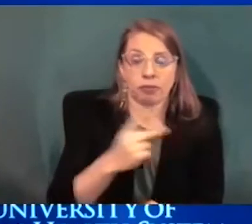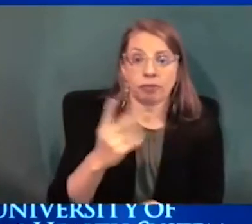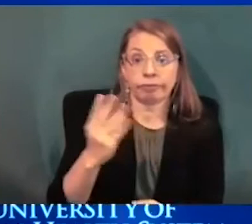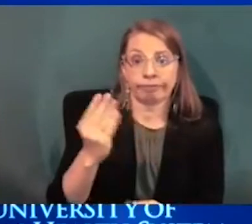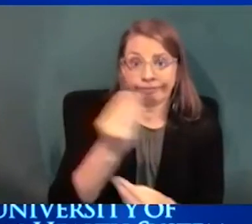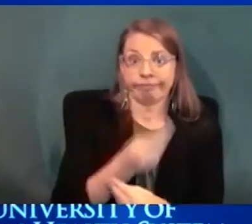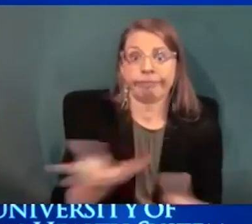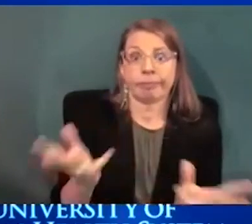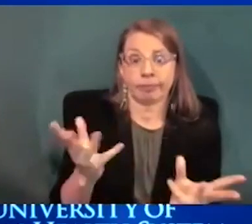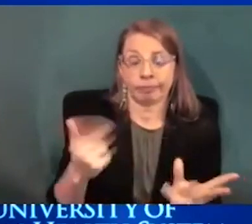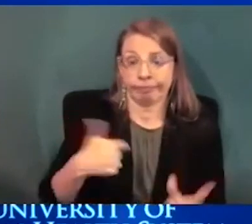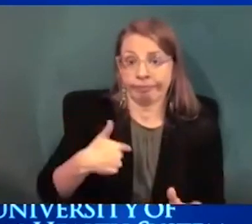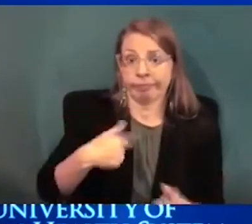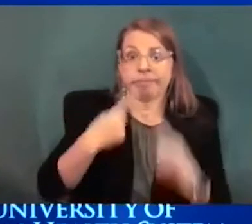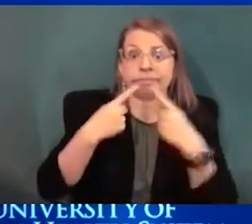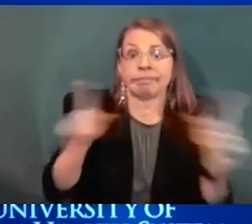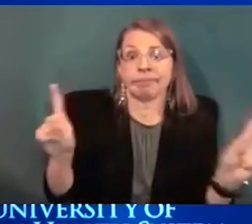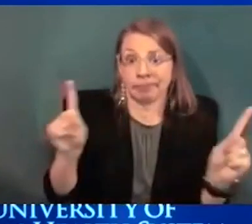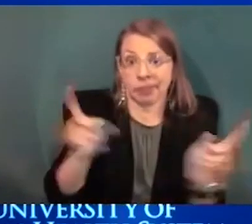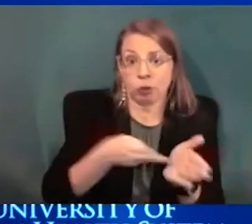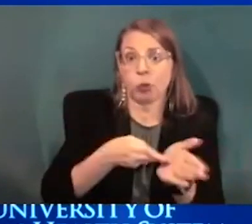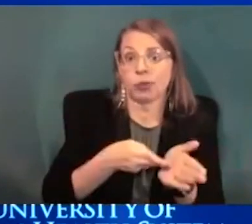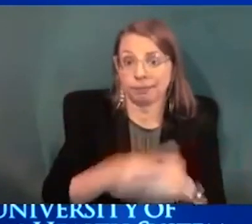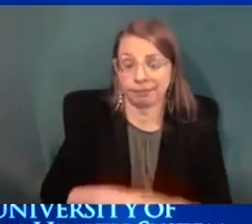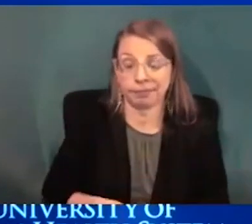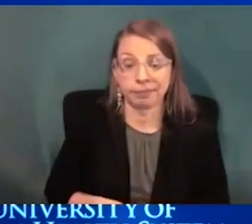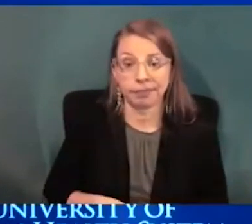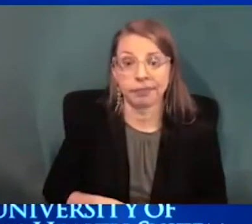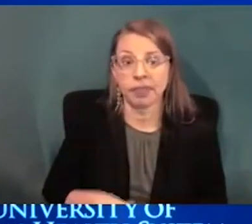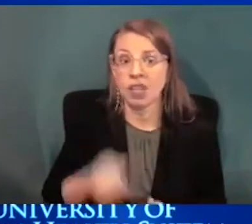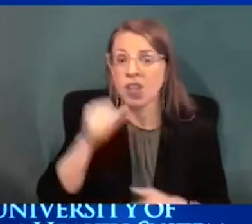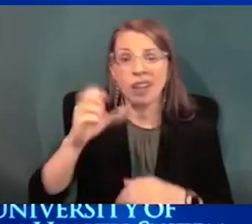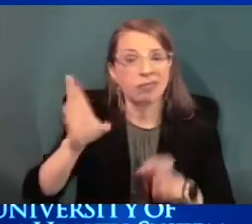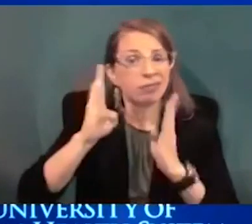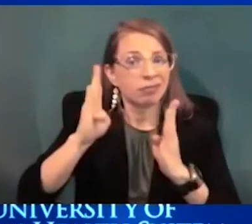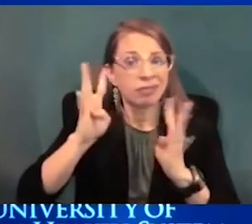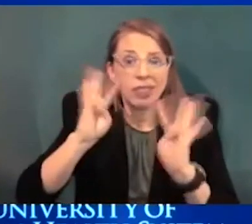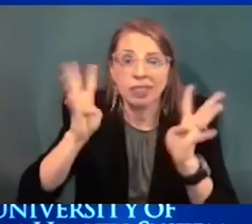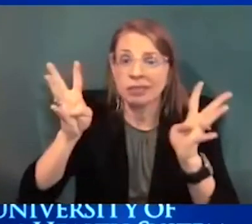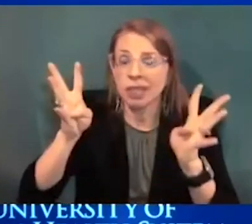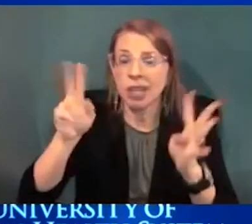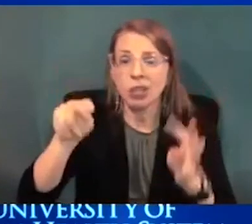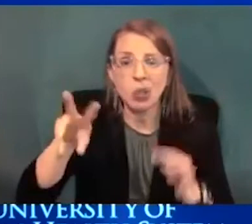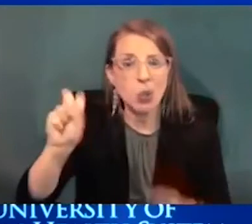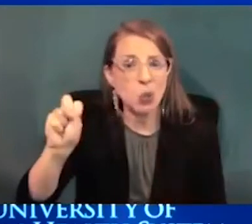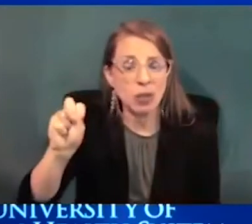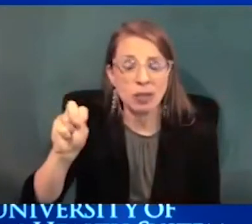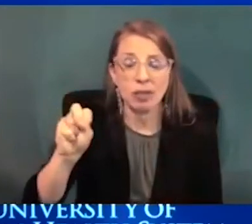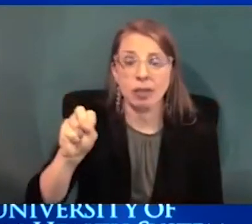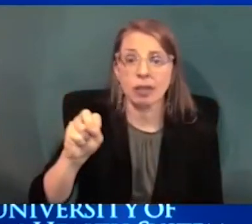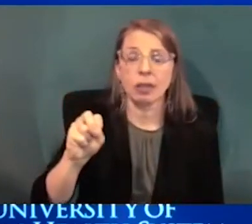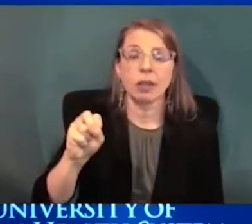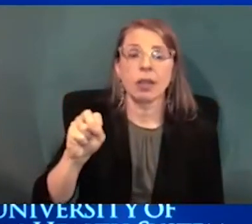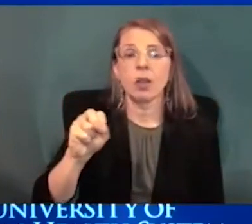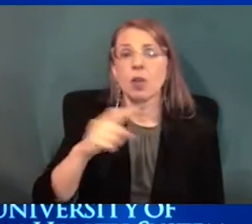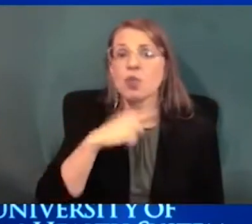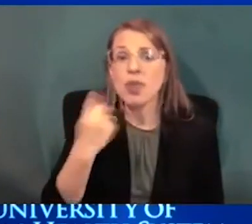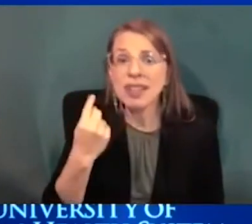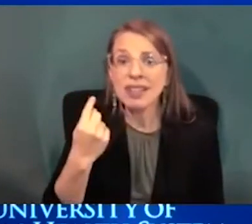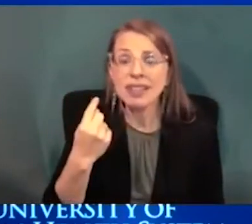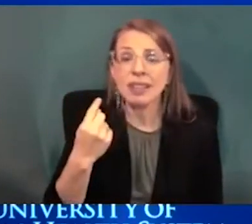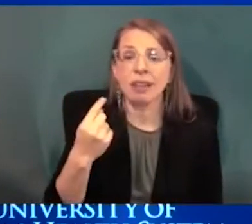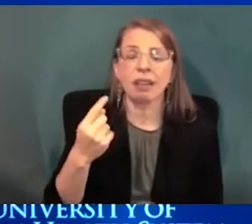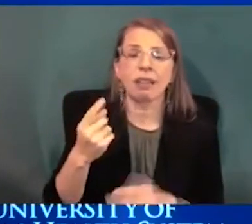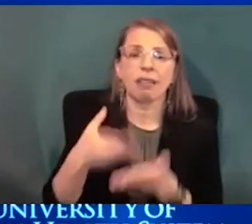just telling every one of you the truth. Don't listen to the made-up news network. The gamble and the risk of vaccination is nowhere near.